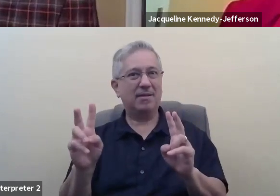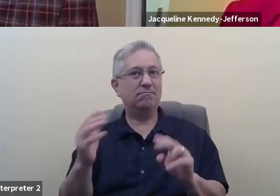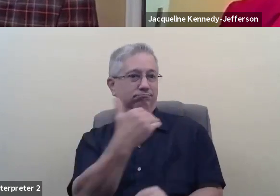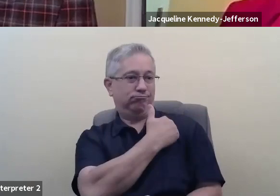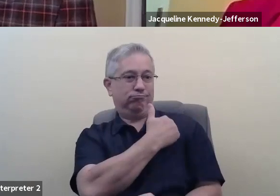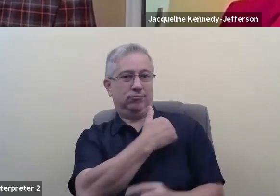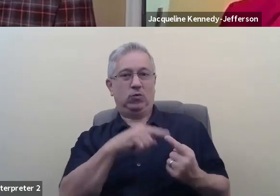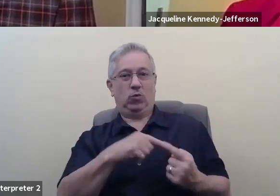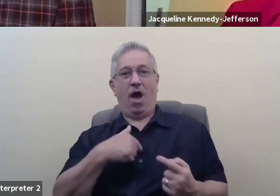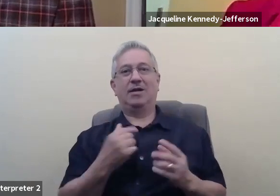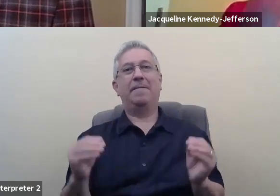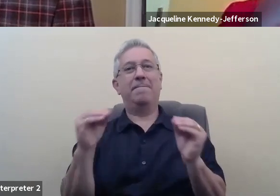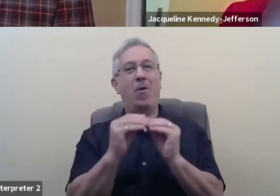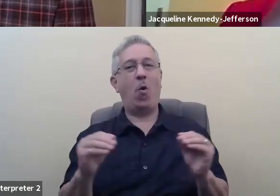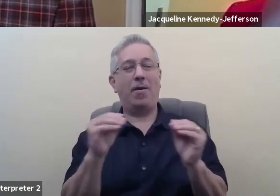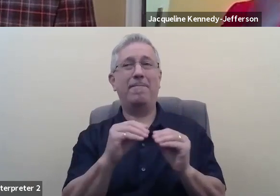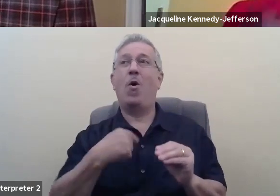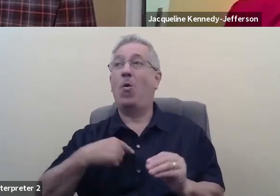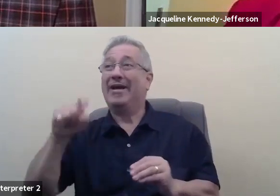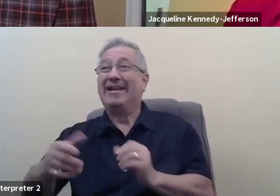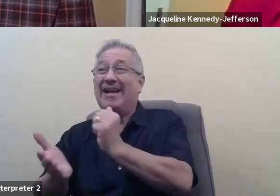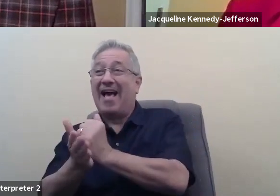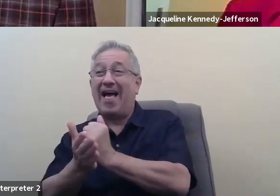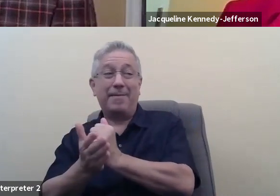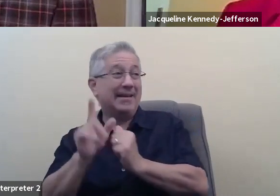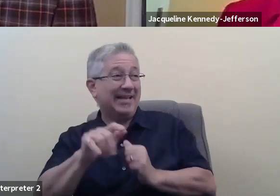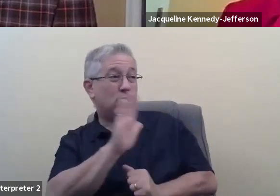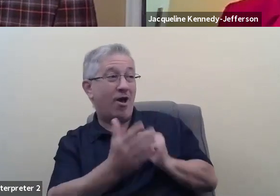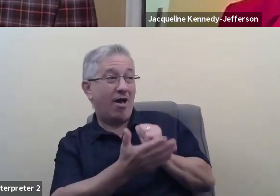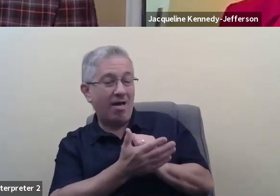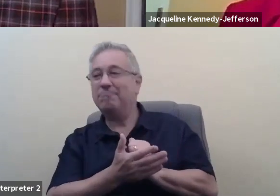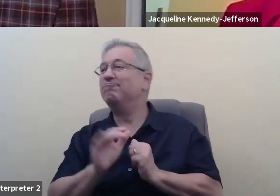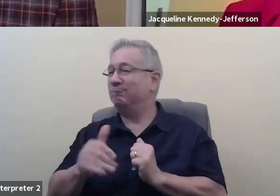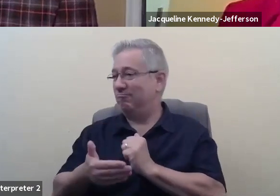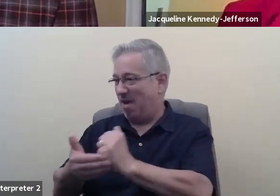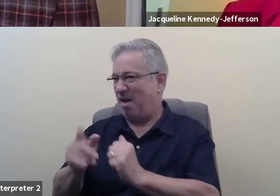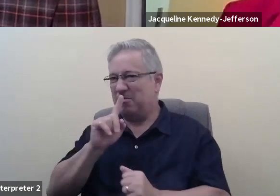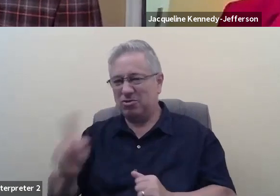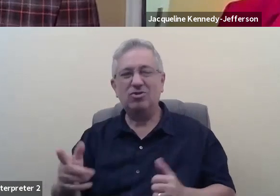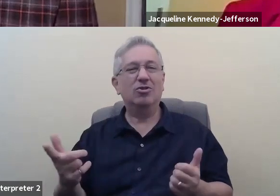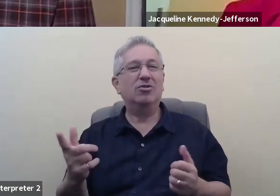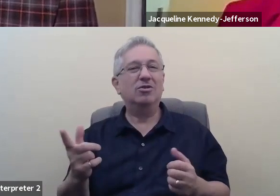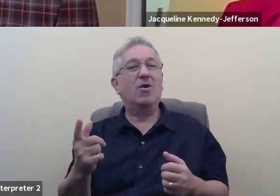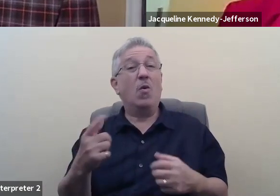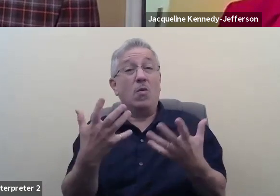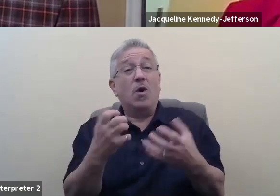now recognize that. And, to me, if we are to